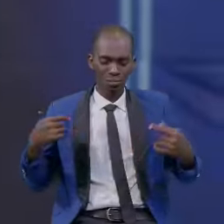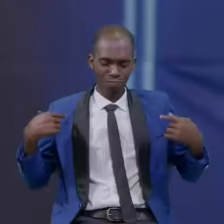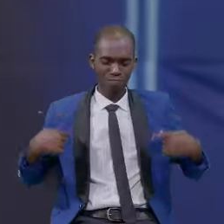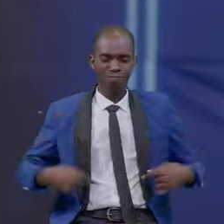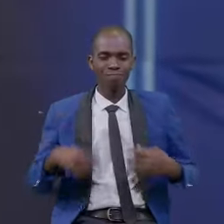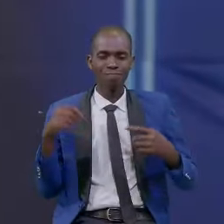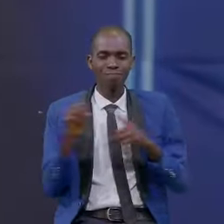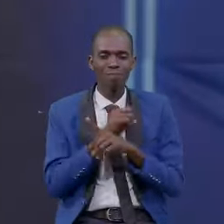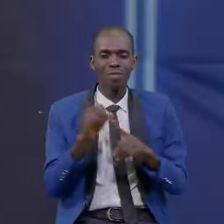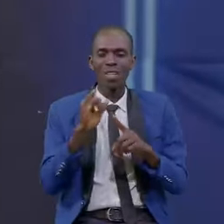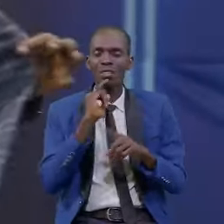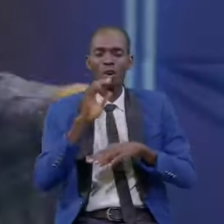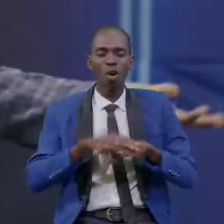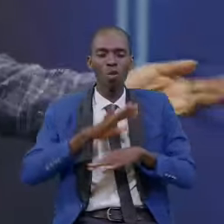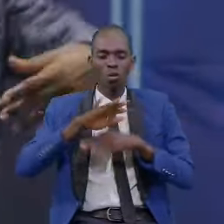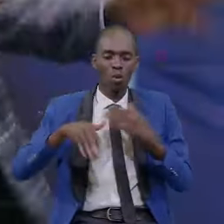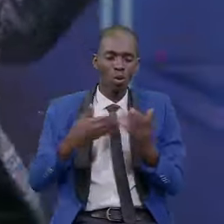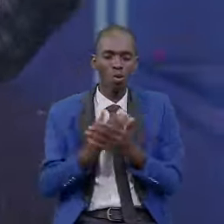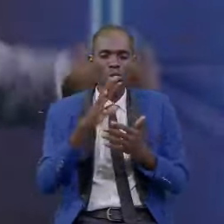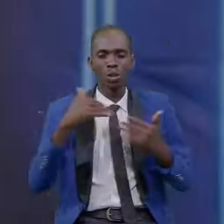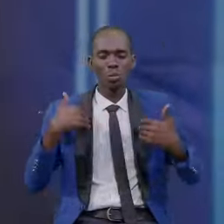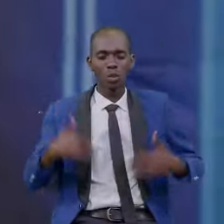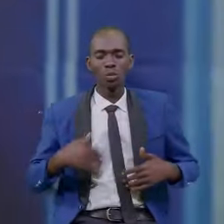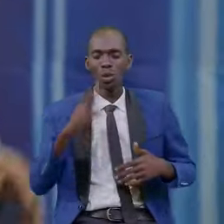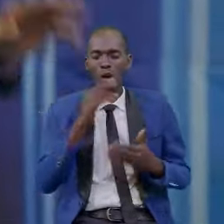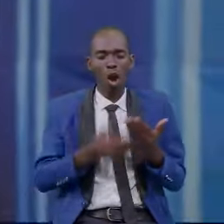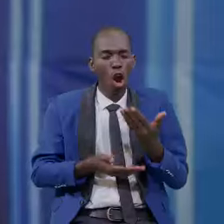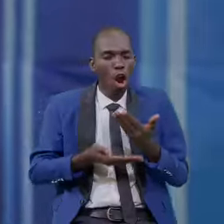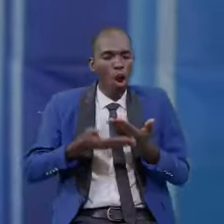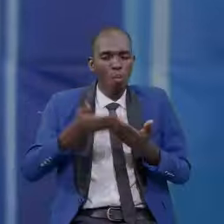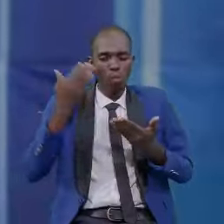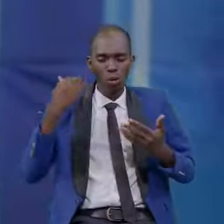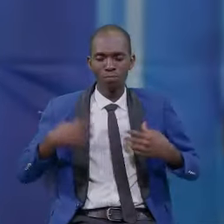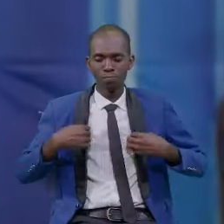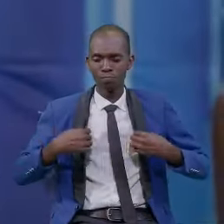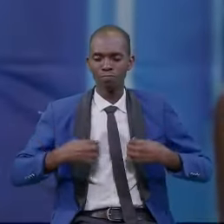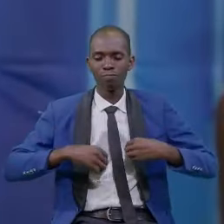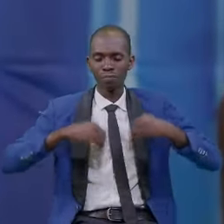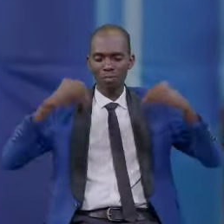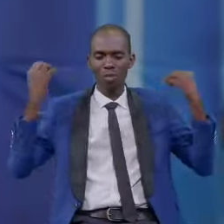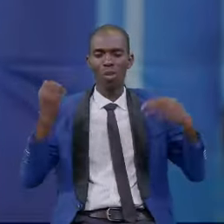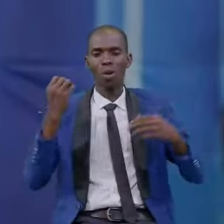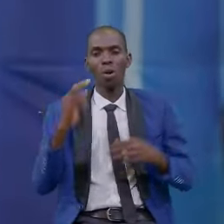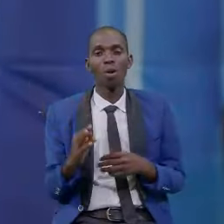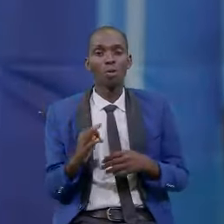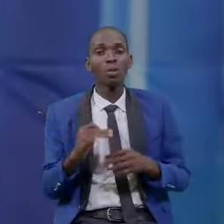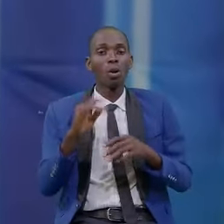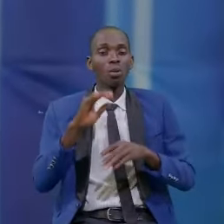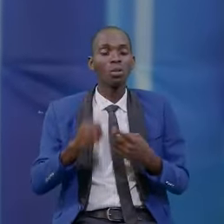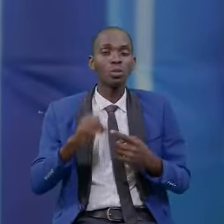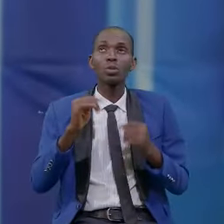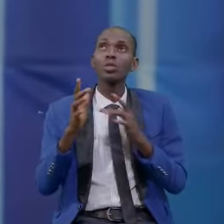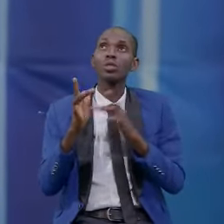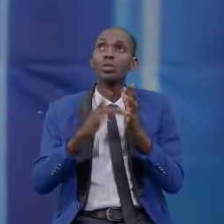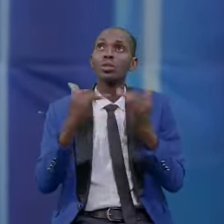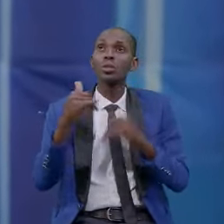in the brain and everywhere. You're almost removing your clothes and going to the street. Come to Jesus tonight, insanity will